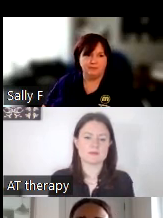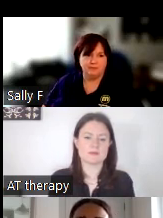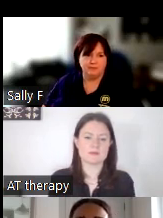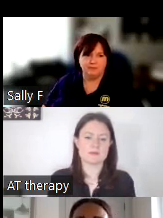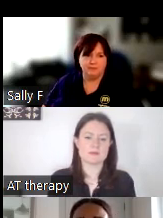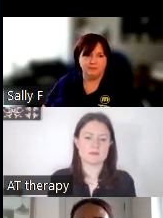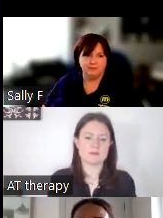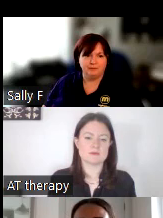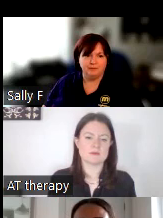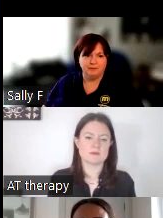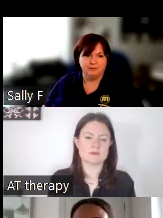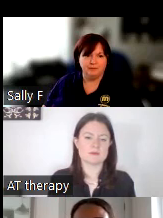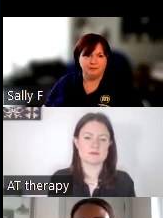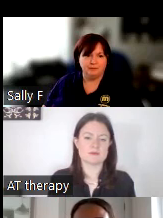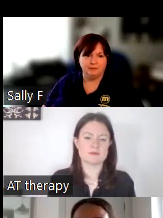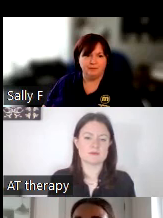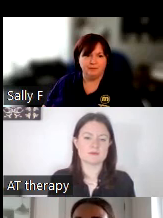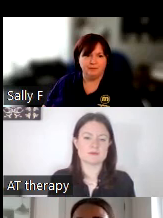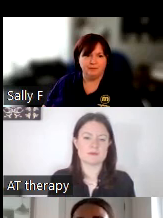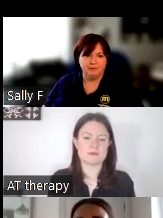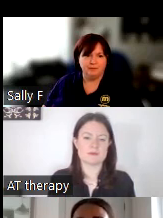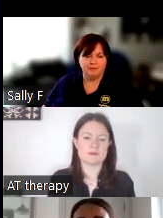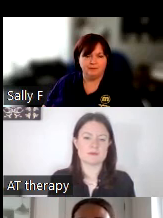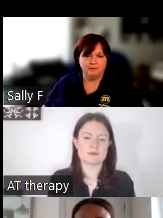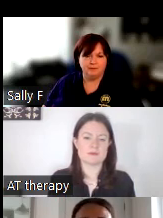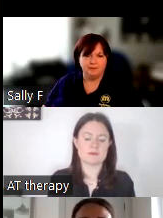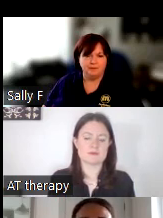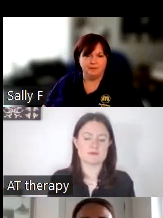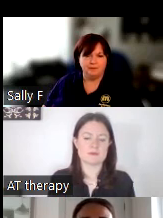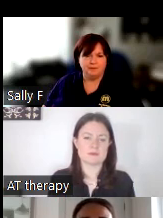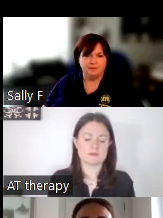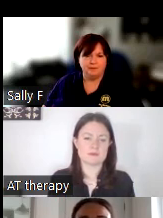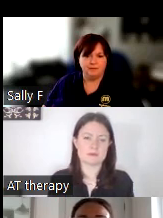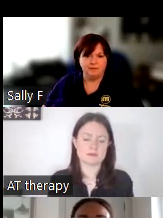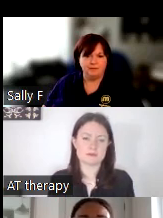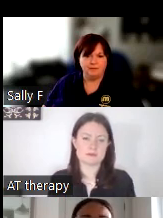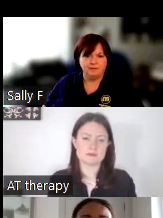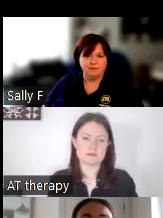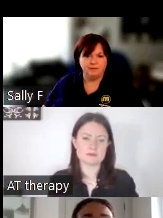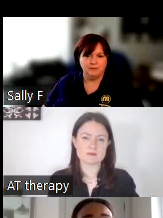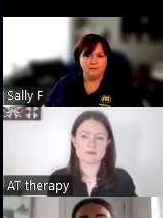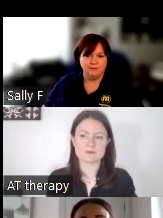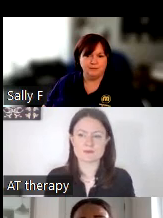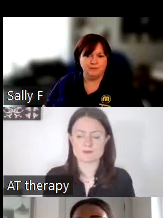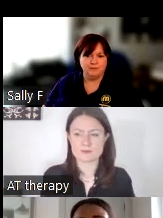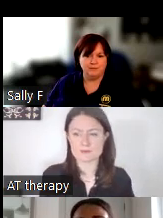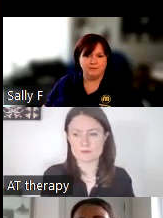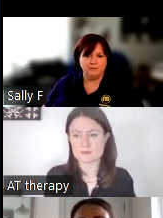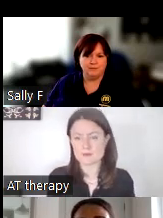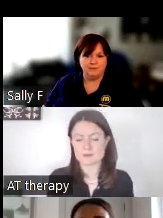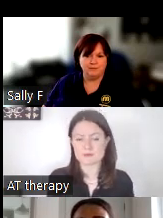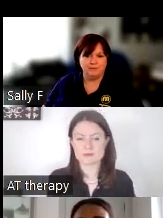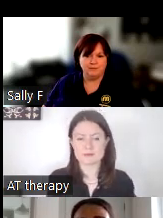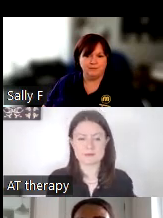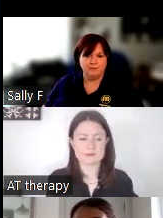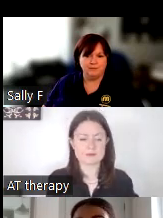birth, things like children with cerebral palsy or with genetic syndromes, or, children with a developmental